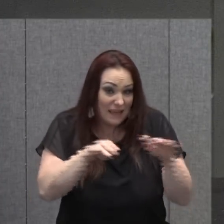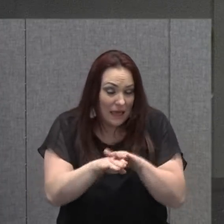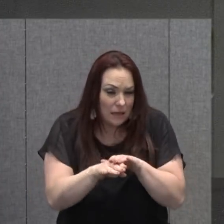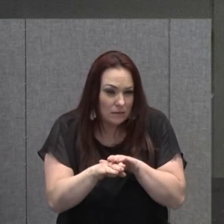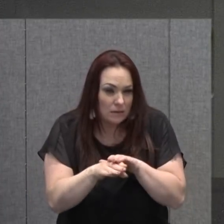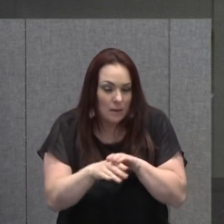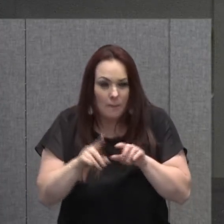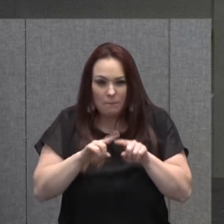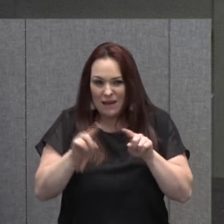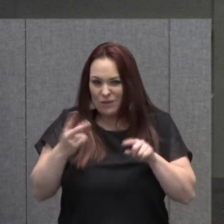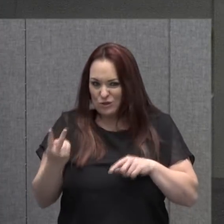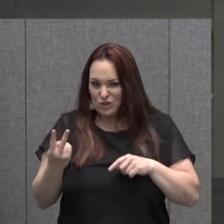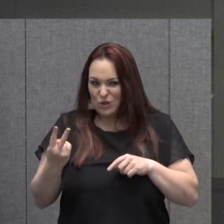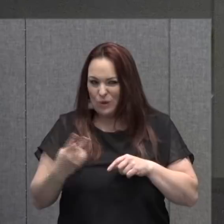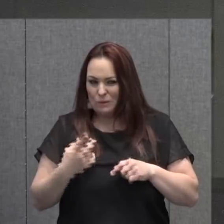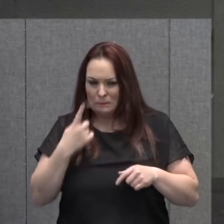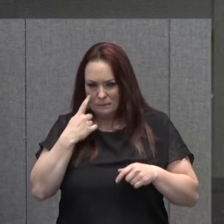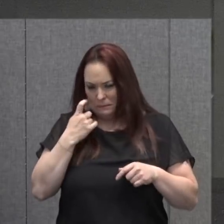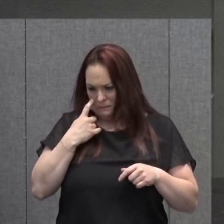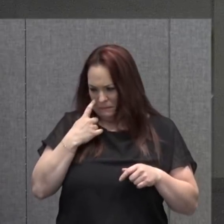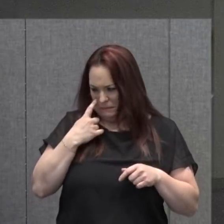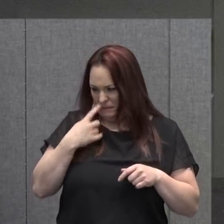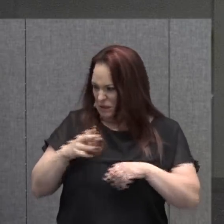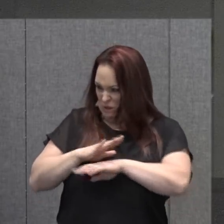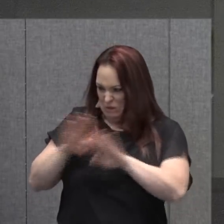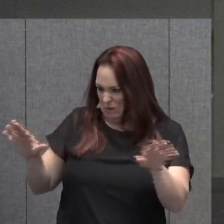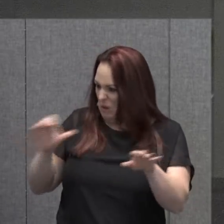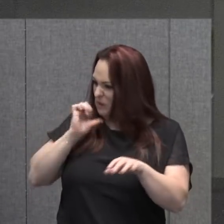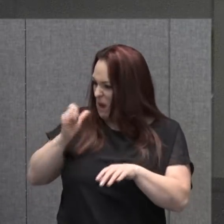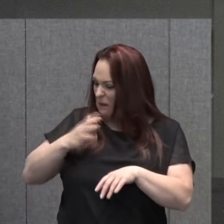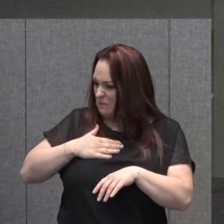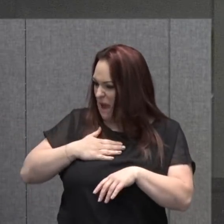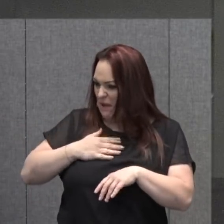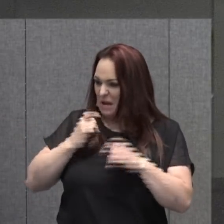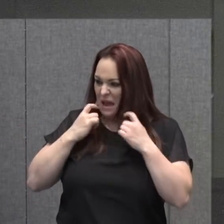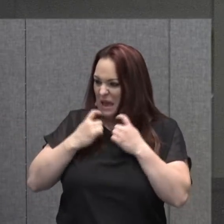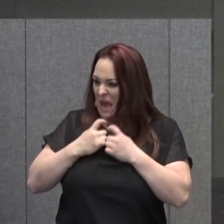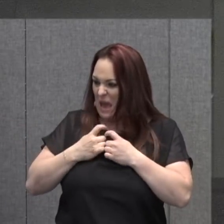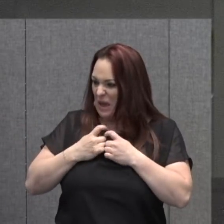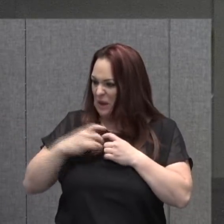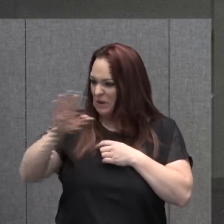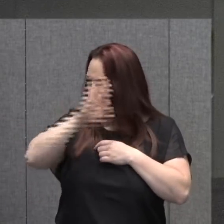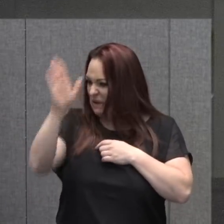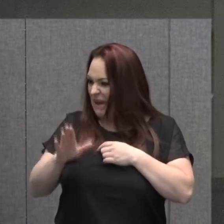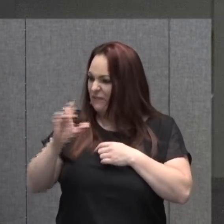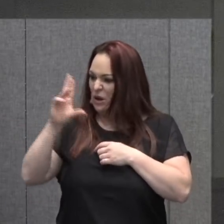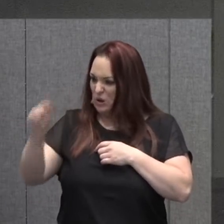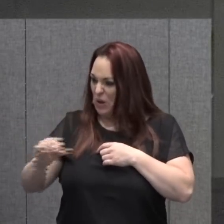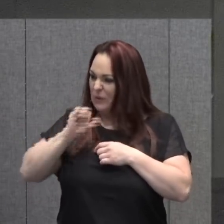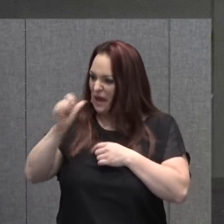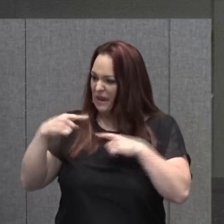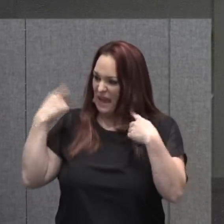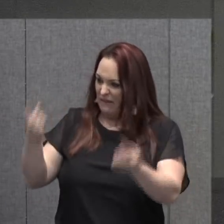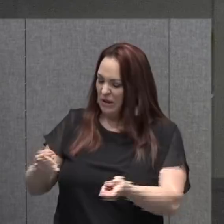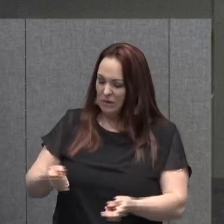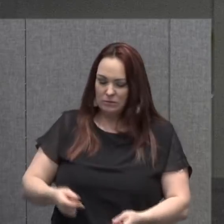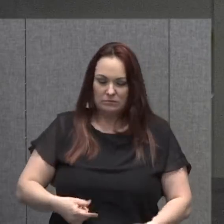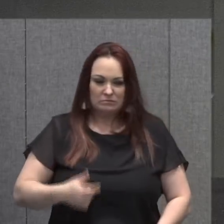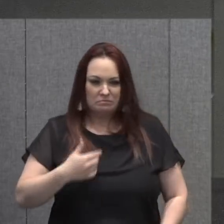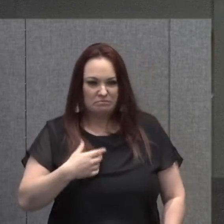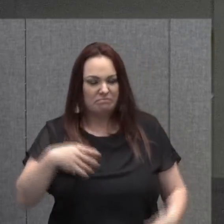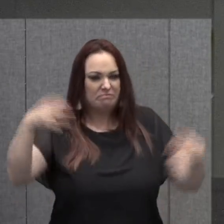were suspicious. The second one cried, no, not by the hair of my chinny chin chin. Bah, thought